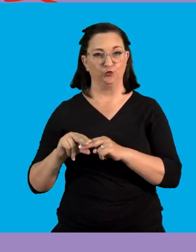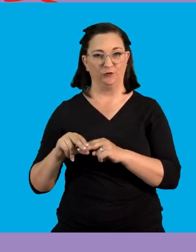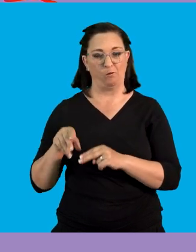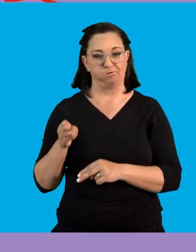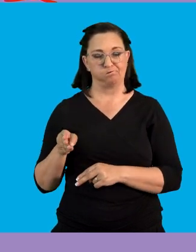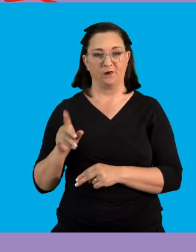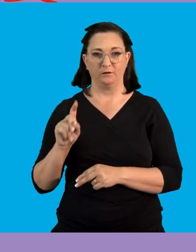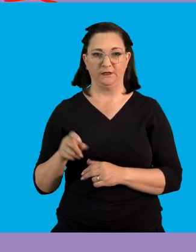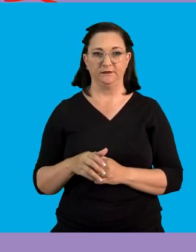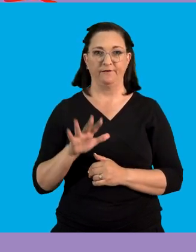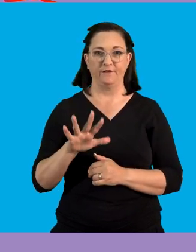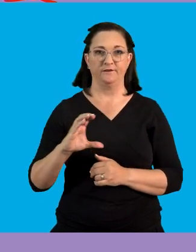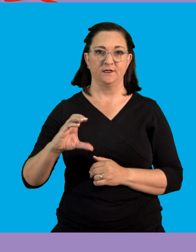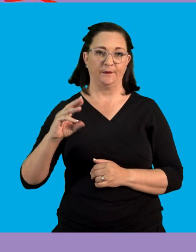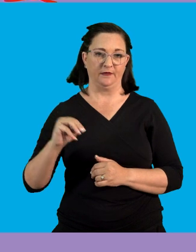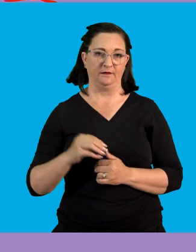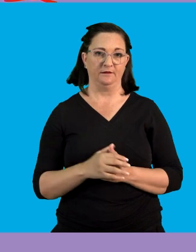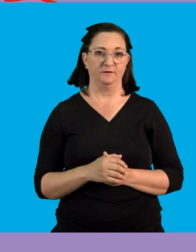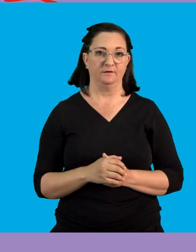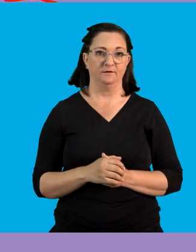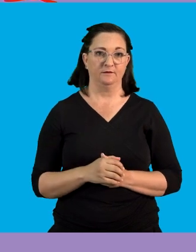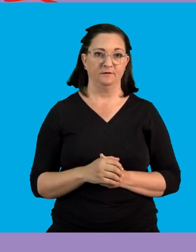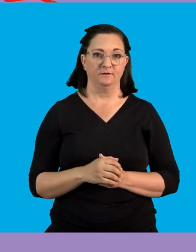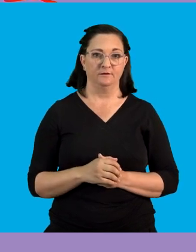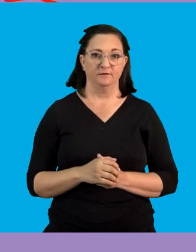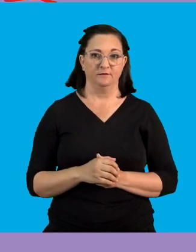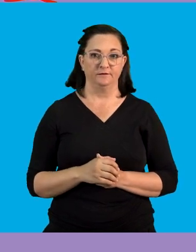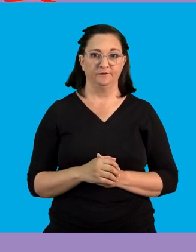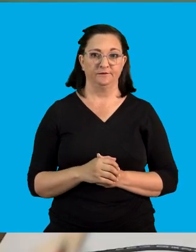the units, so it would be 5 centimeters.